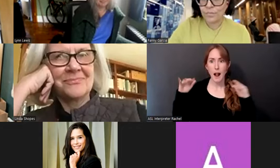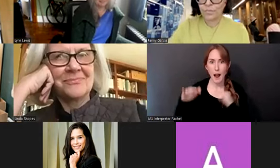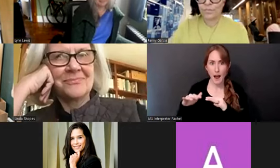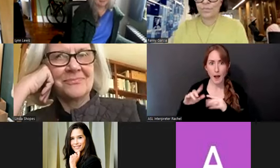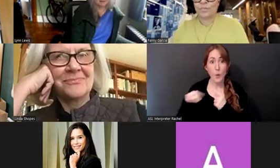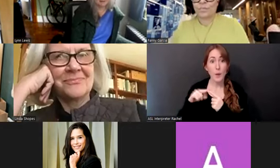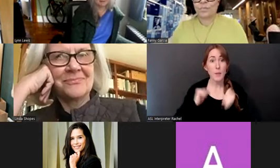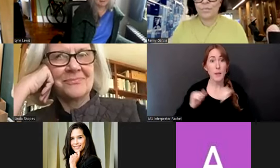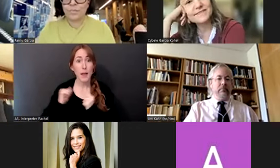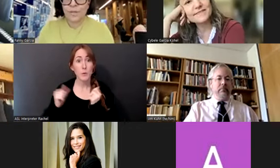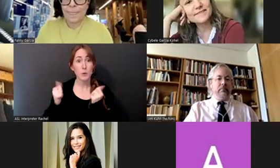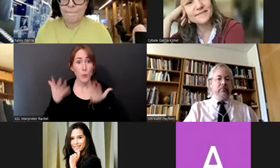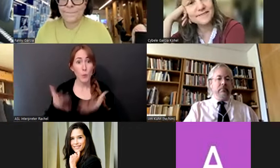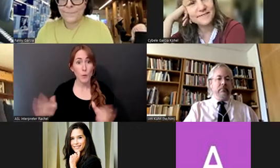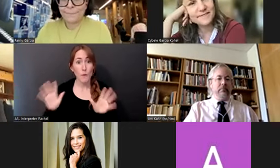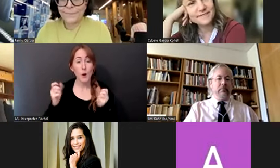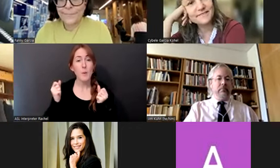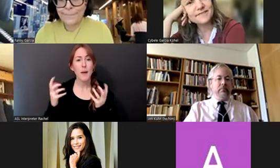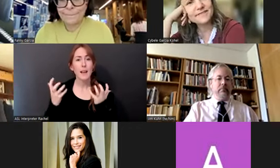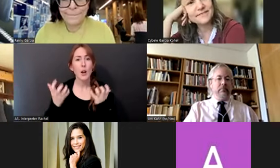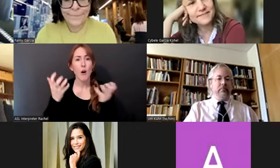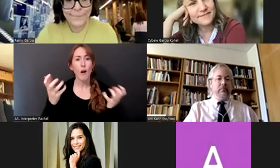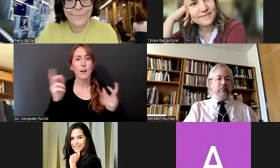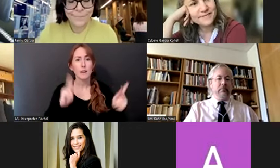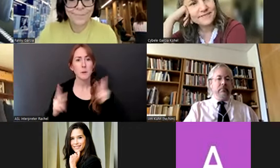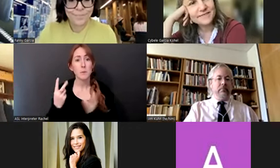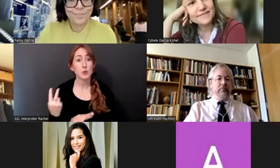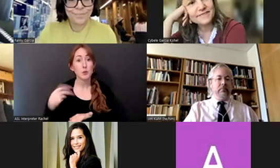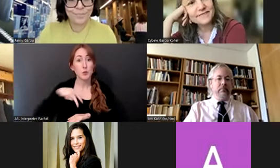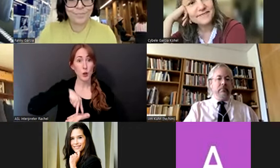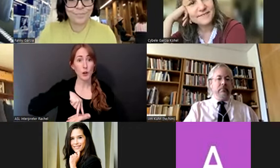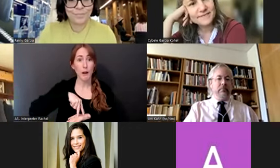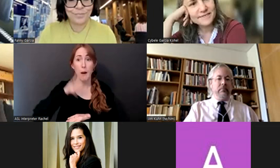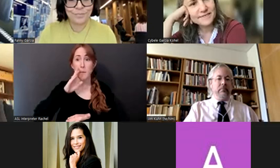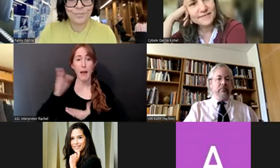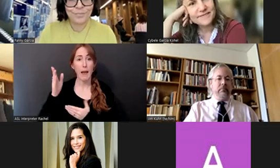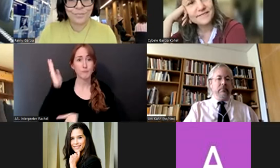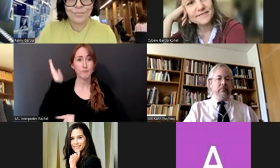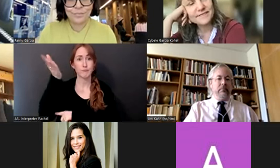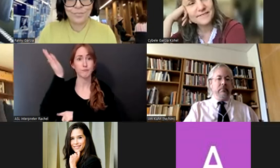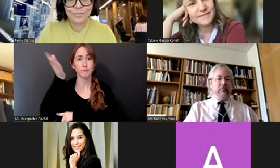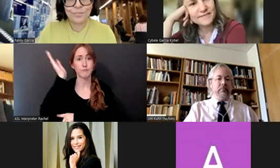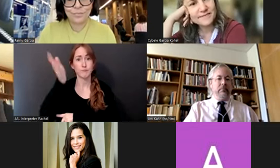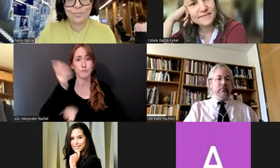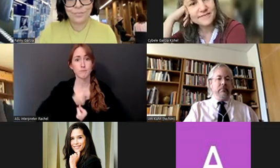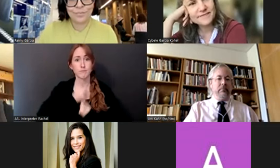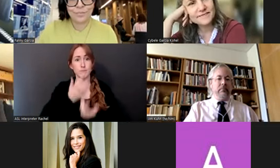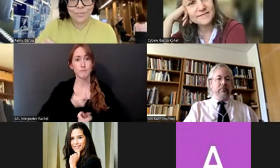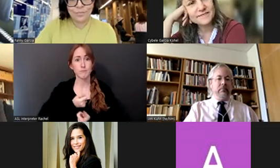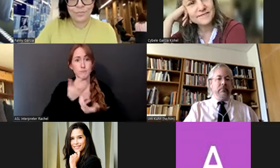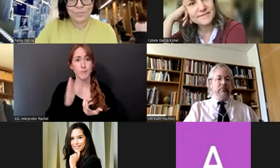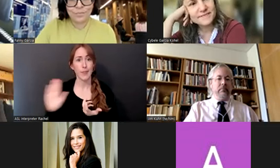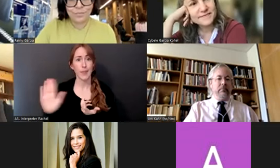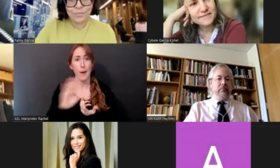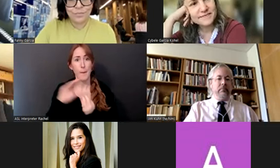many people got up in the audience and just started to share their migrant stories. Um, and all, all of